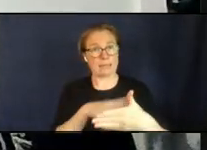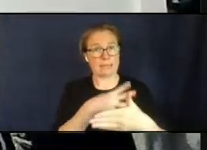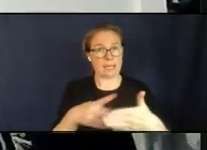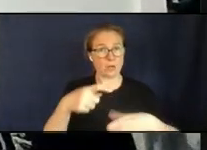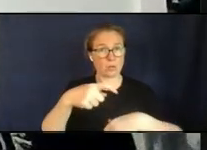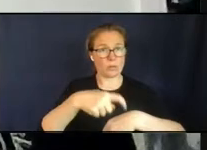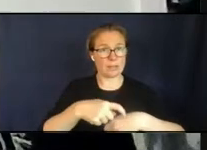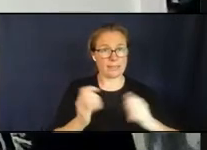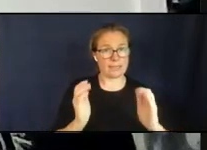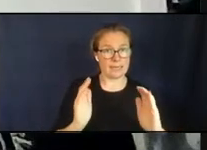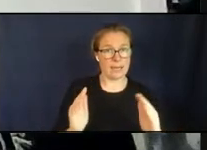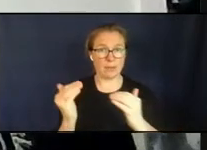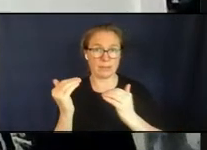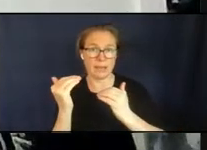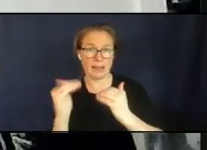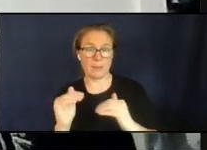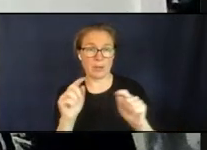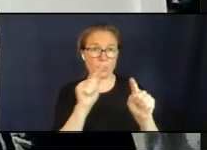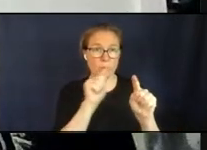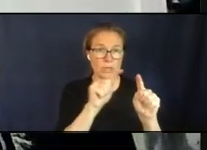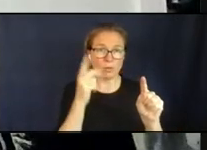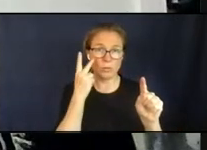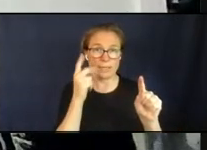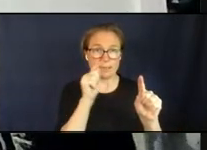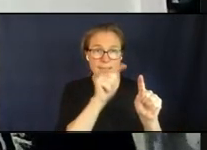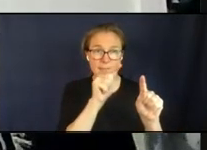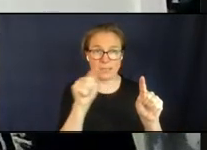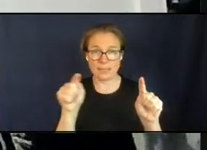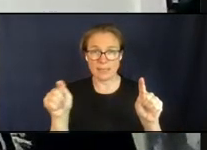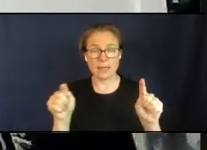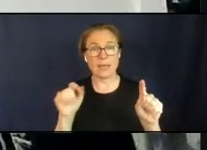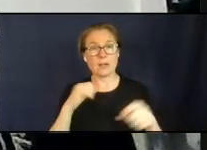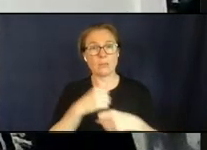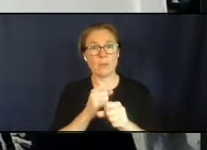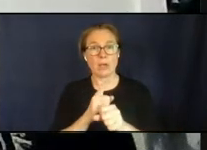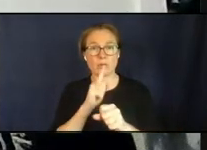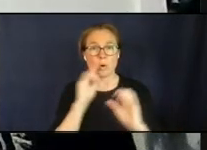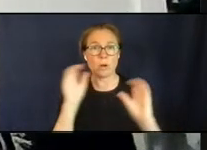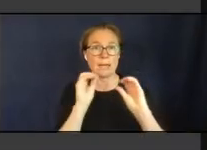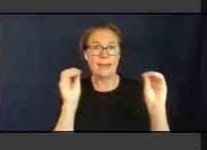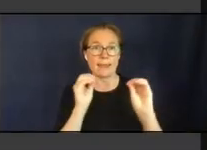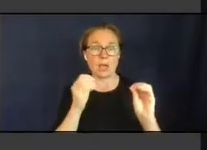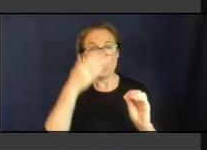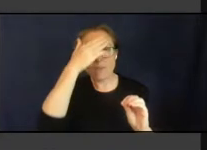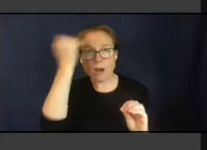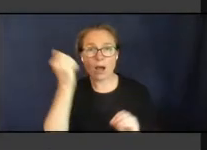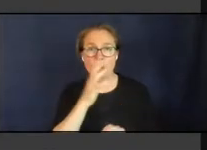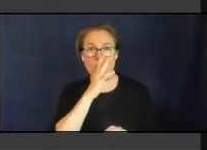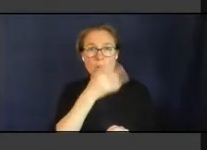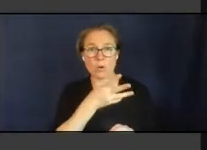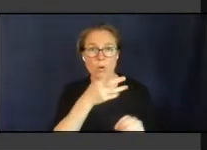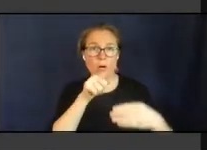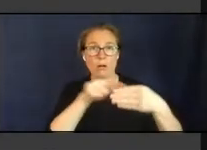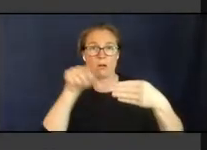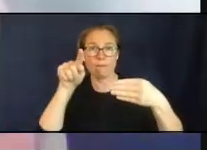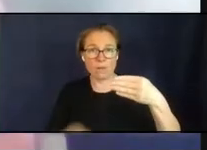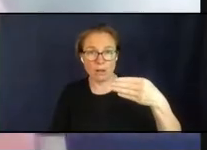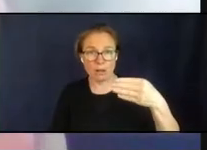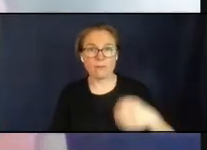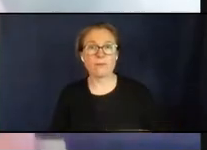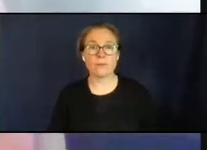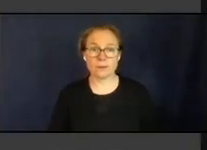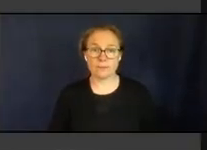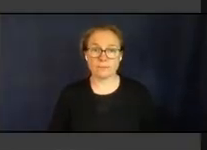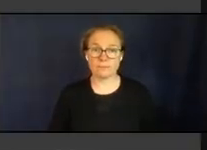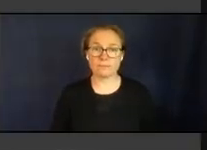see how we're progressing along that and making sure things aren't falling off. Yep, absolutely. Thank you. Dr. Andreessen